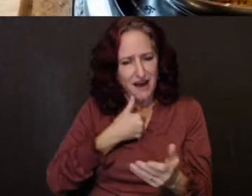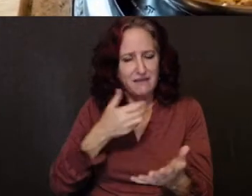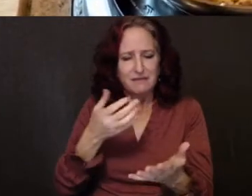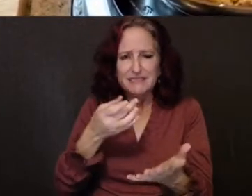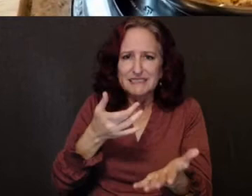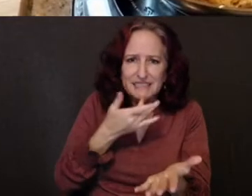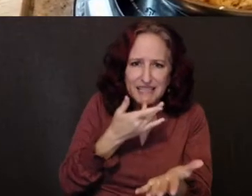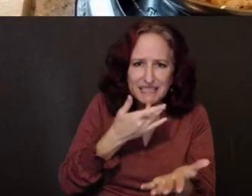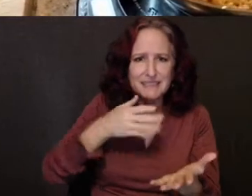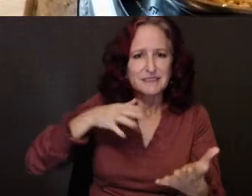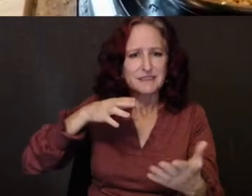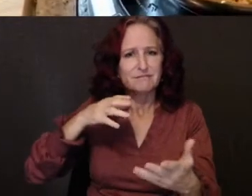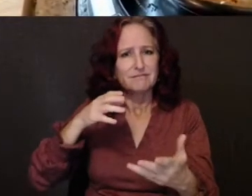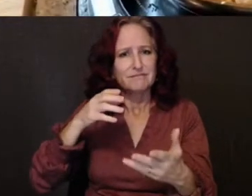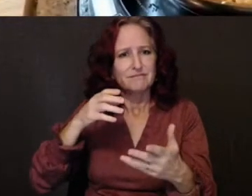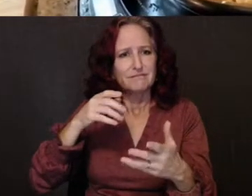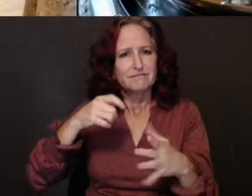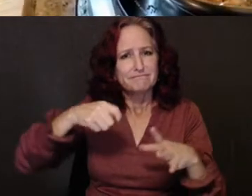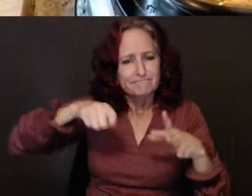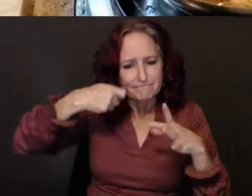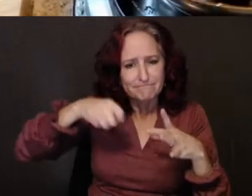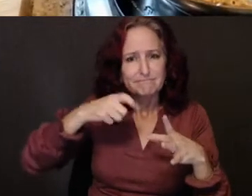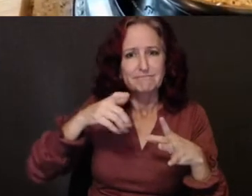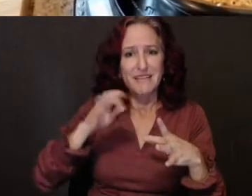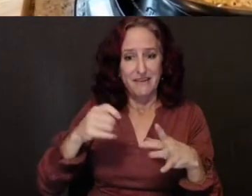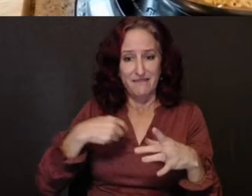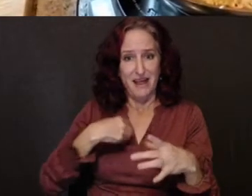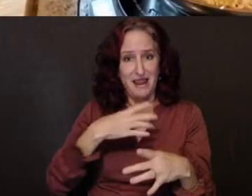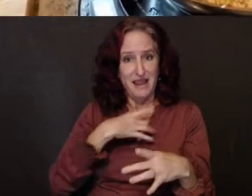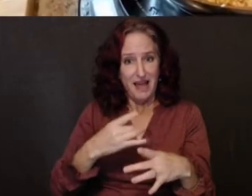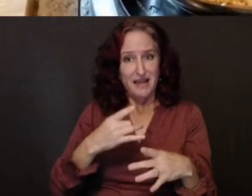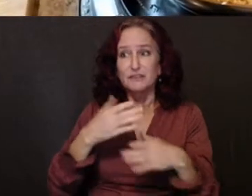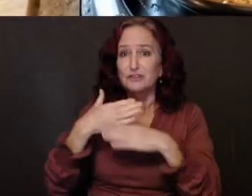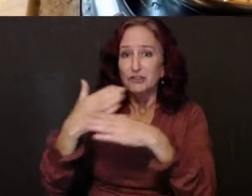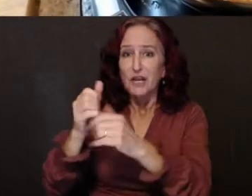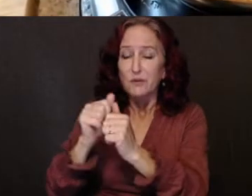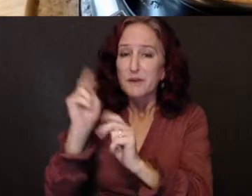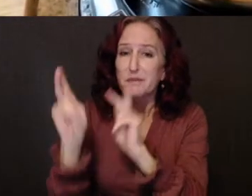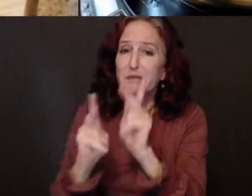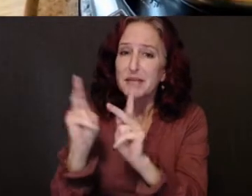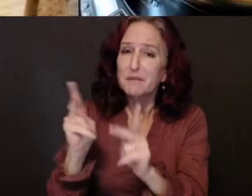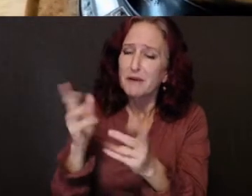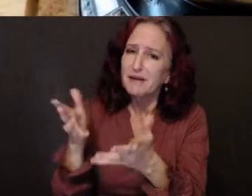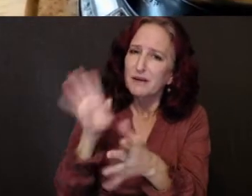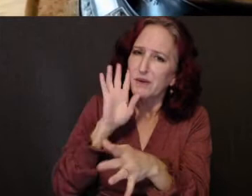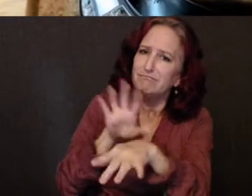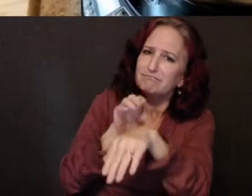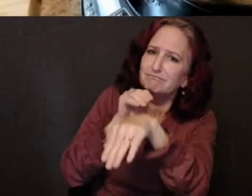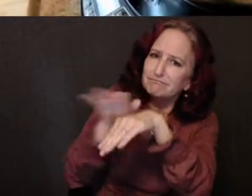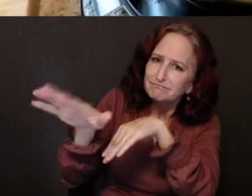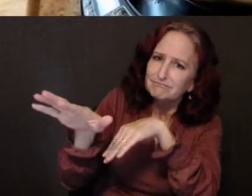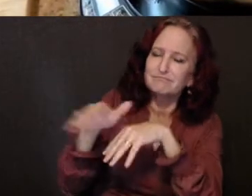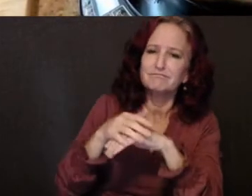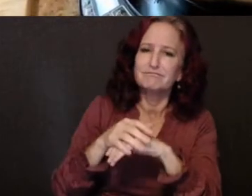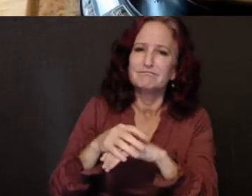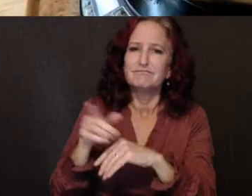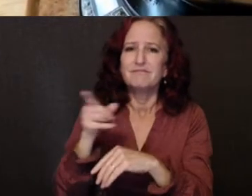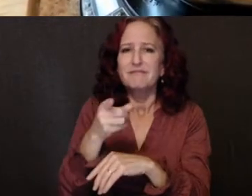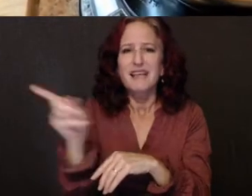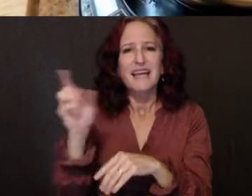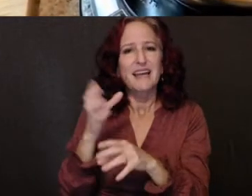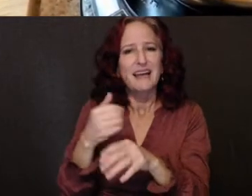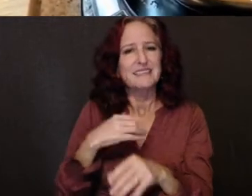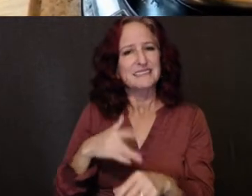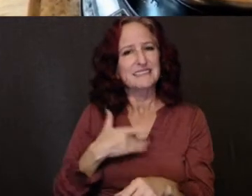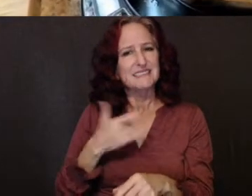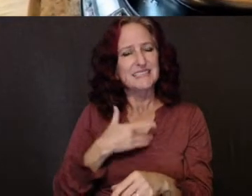it's really important to not think that way and cook to your taste buds. And you know, because when you're sharing what